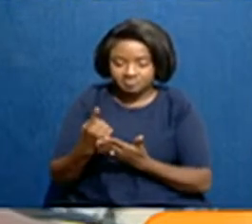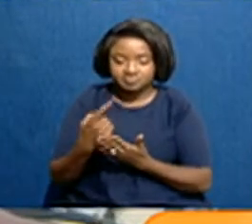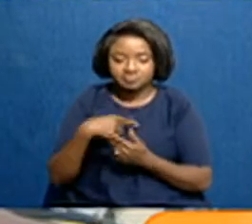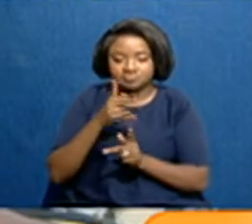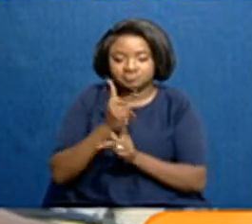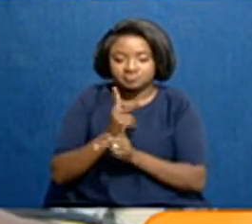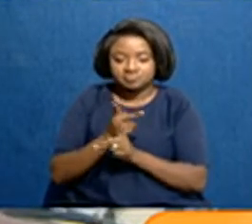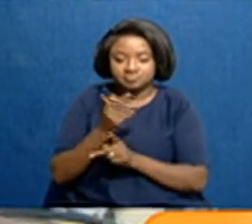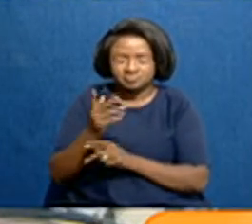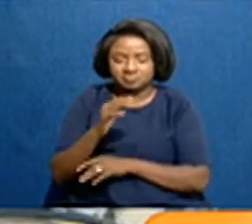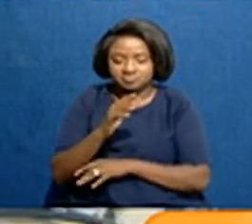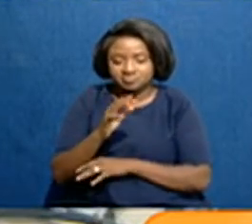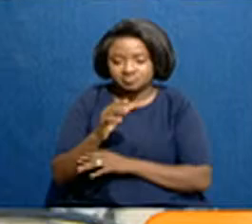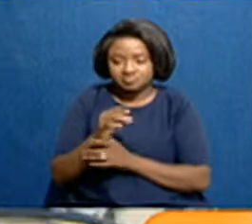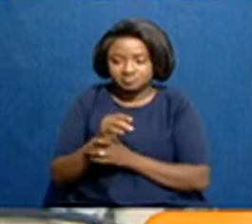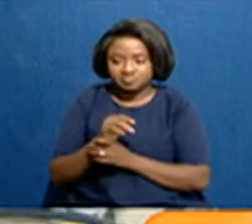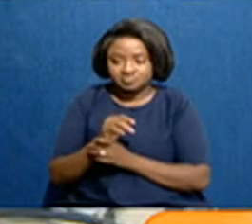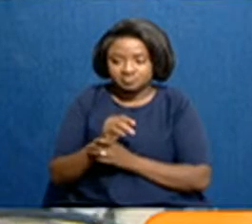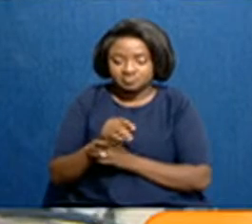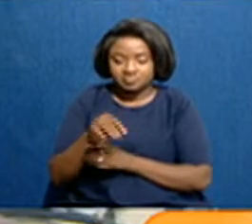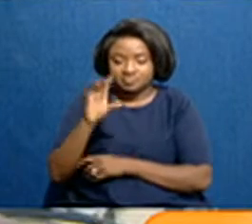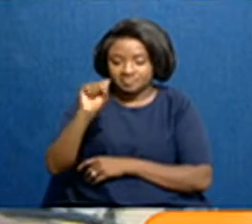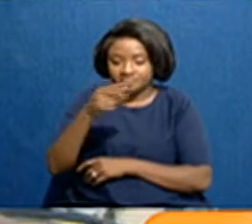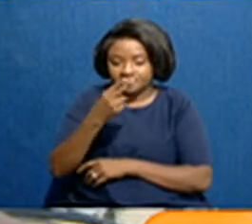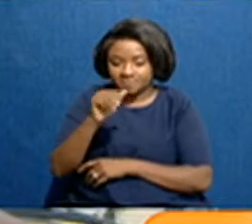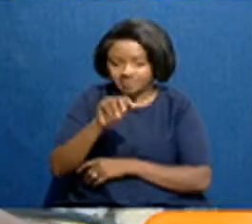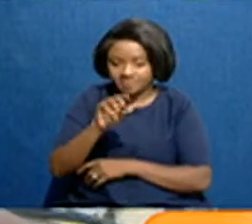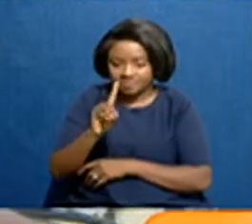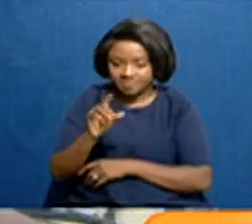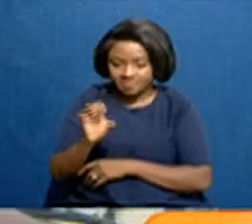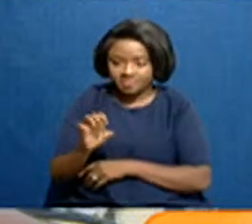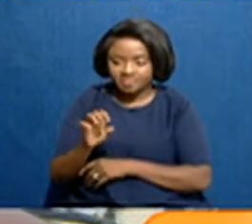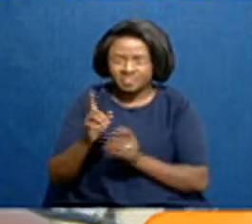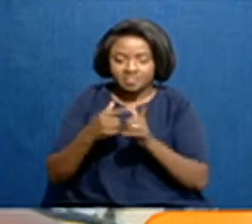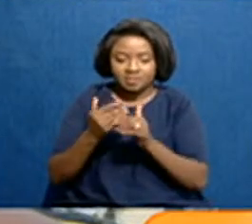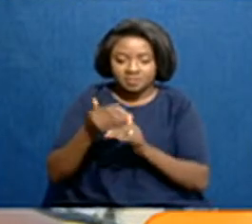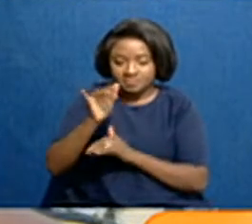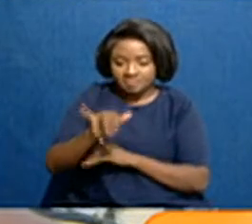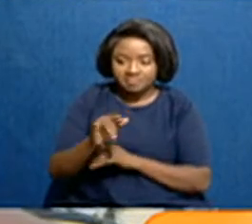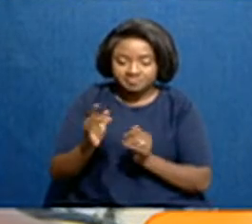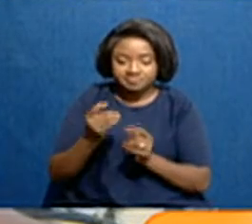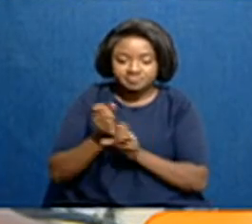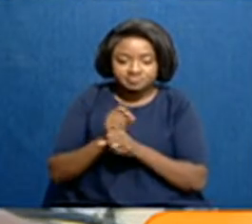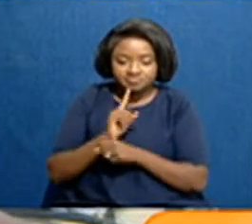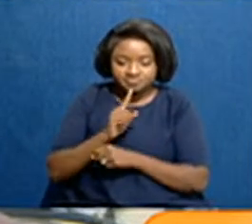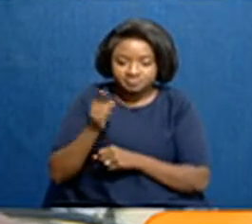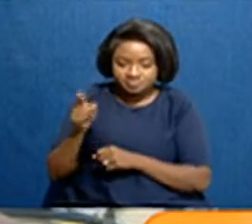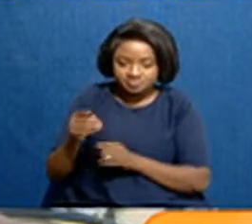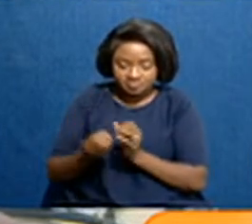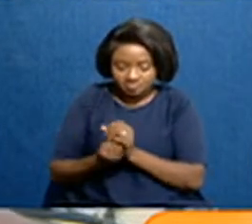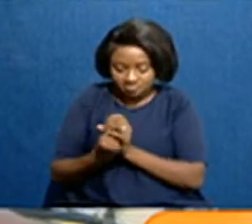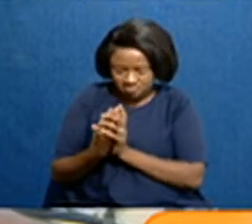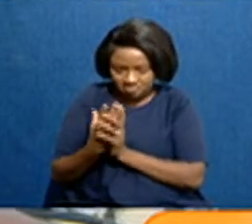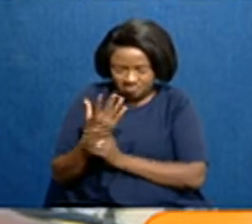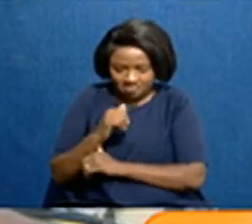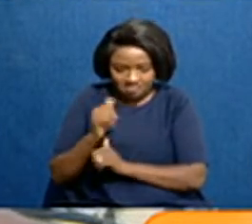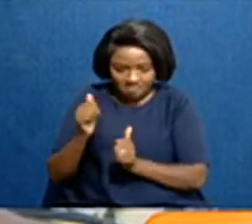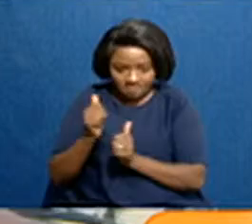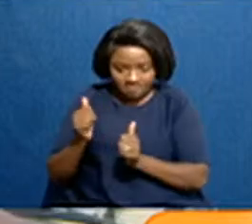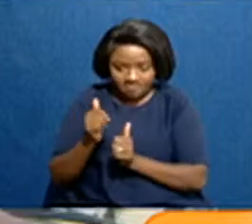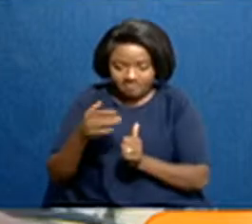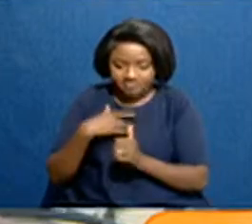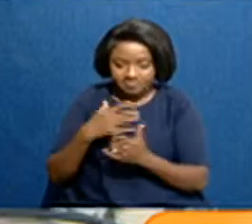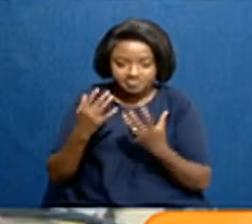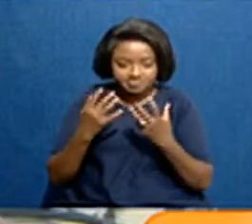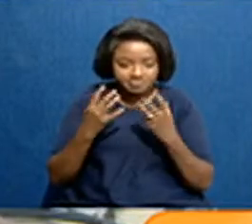shade. Then that will encourage the seeds that to shoot properly without much